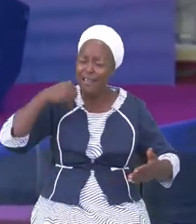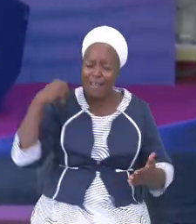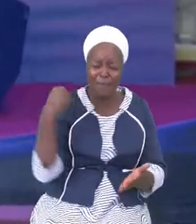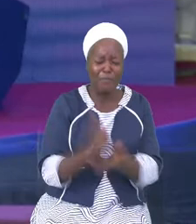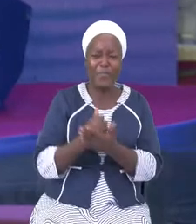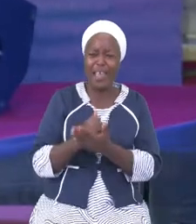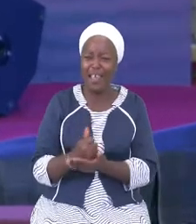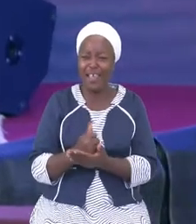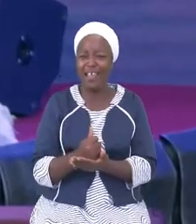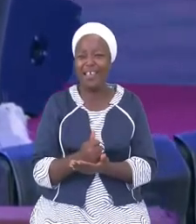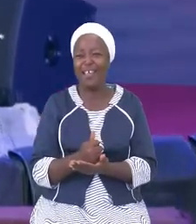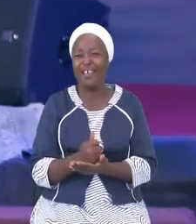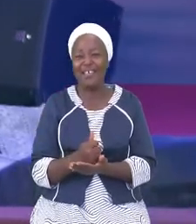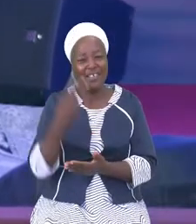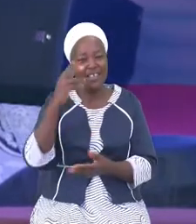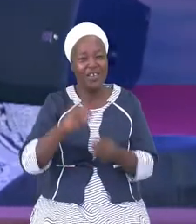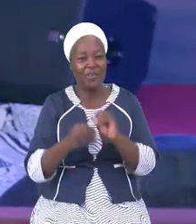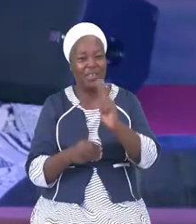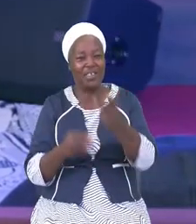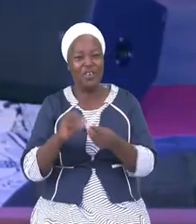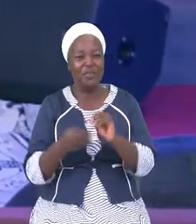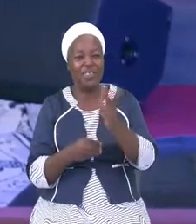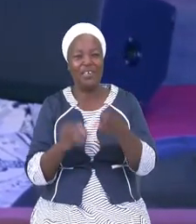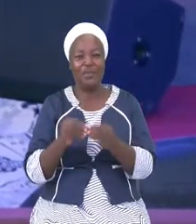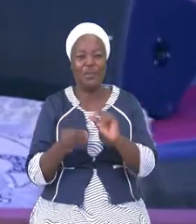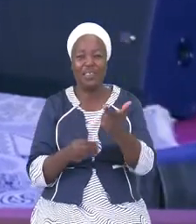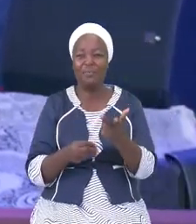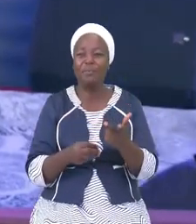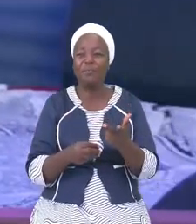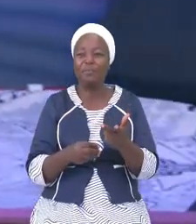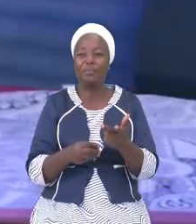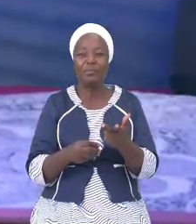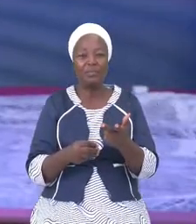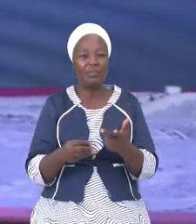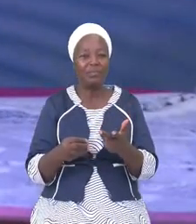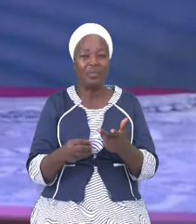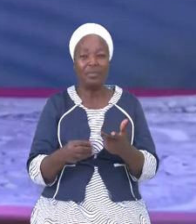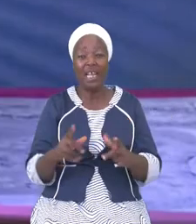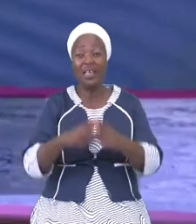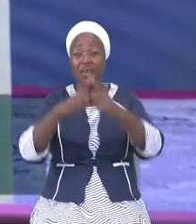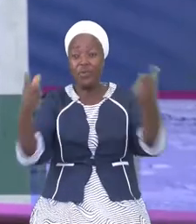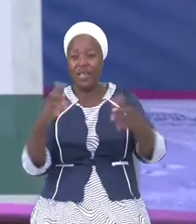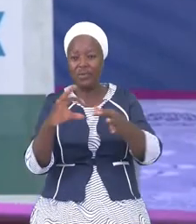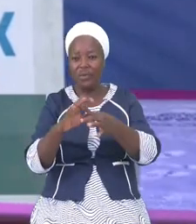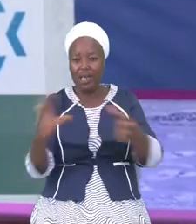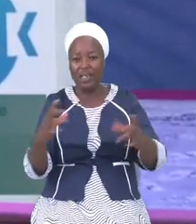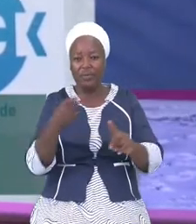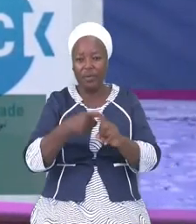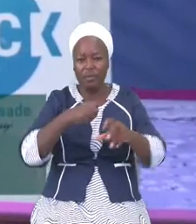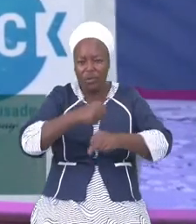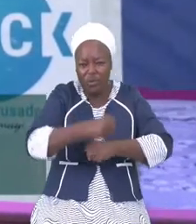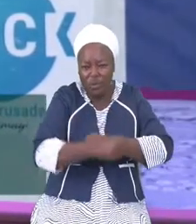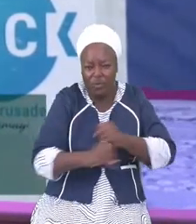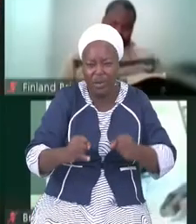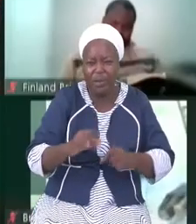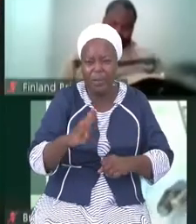Amen. Look at number three here. Number three, spectacular release from suffering by